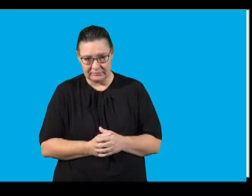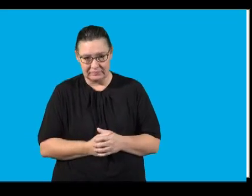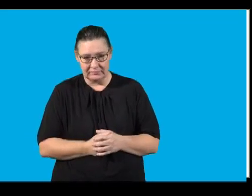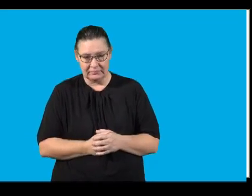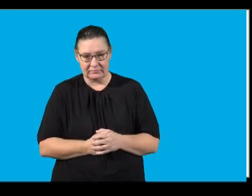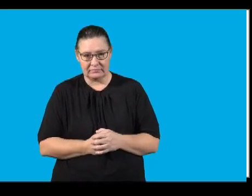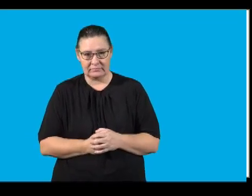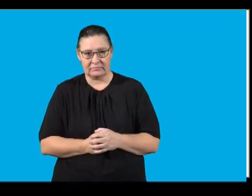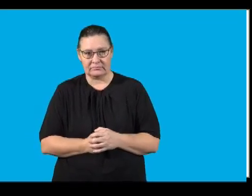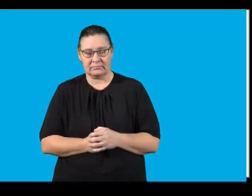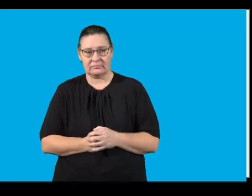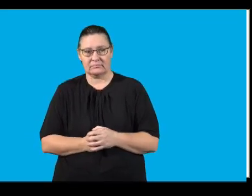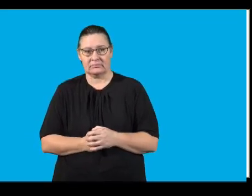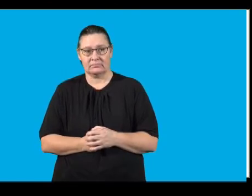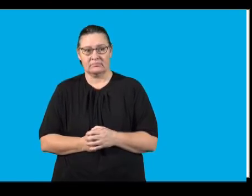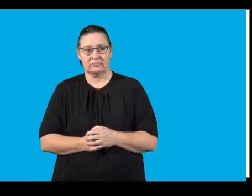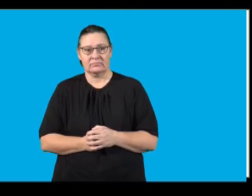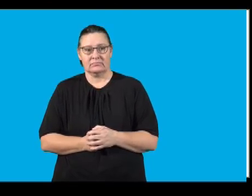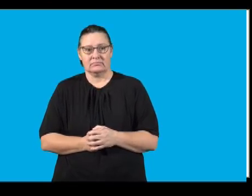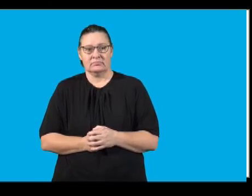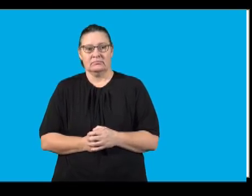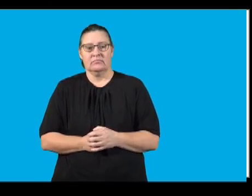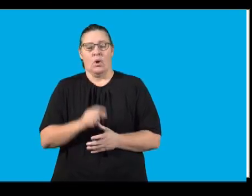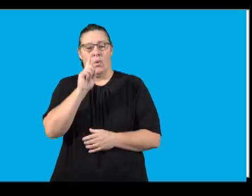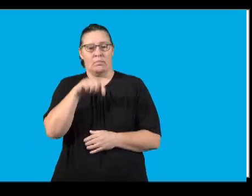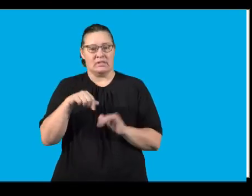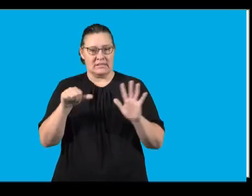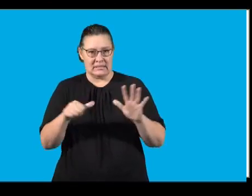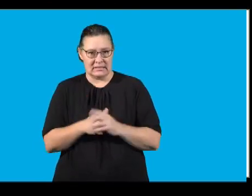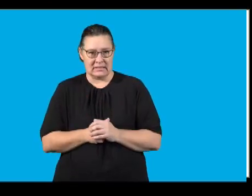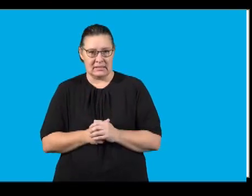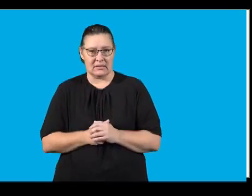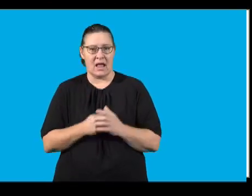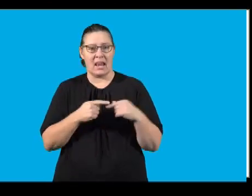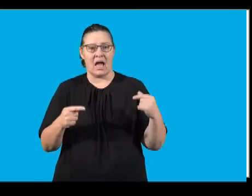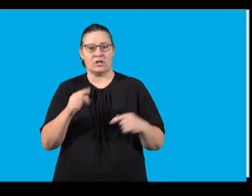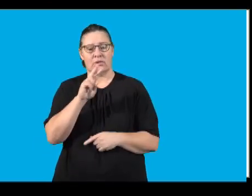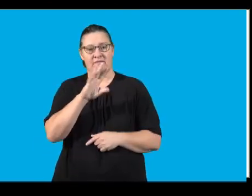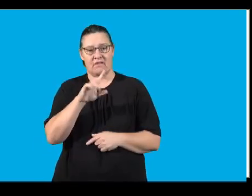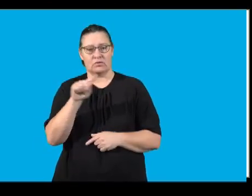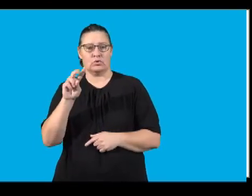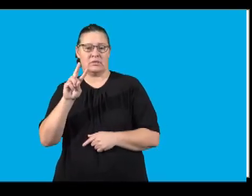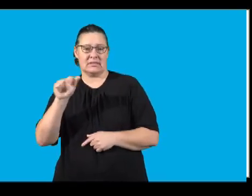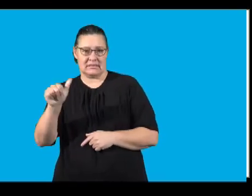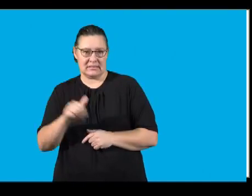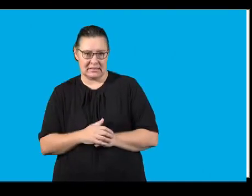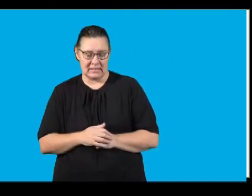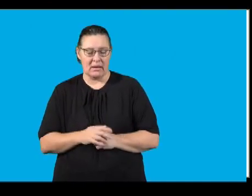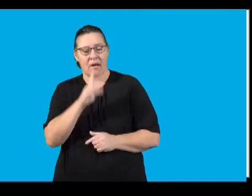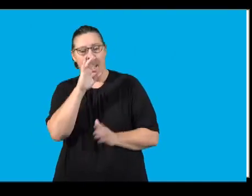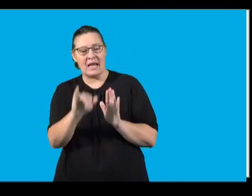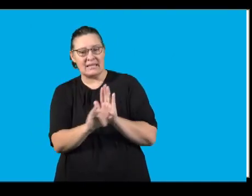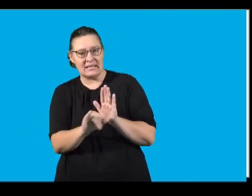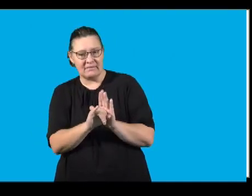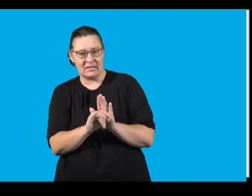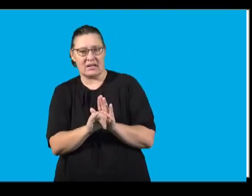there? Right, line 1.6, refer to lines 25 to 26, all right, and identify the figure